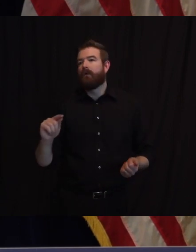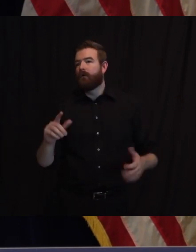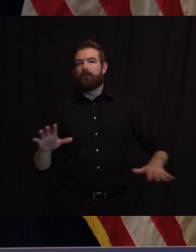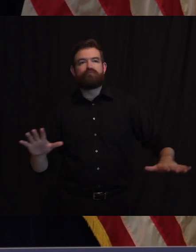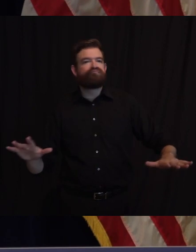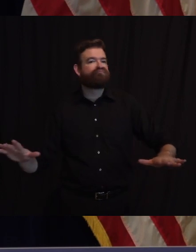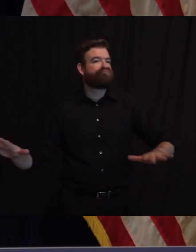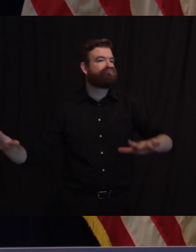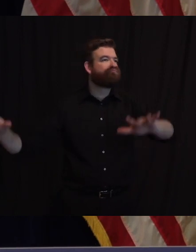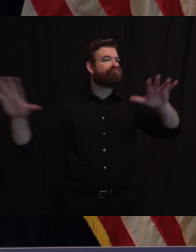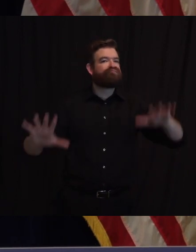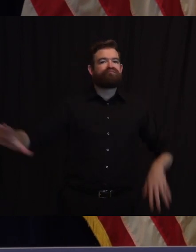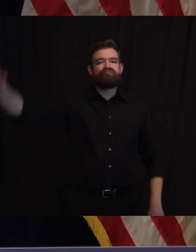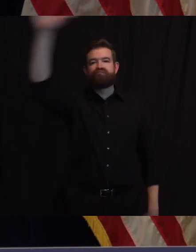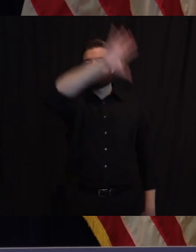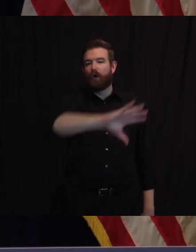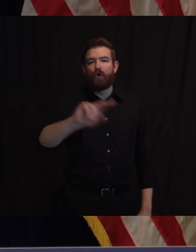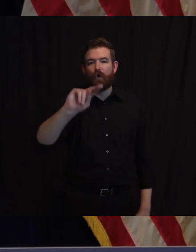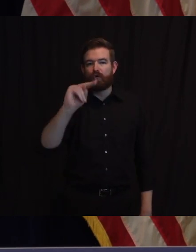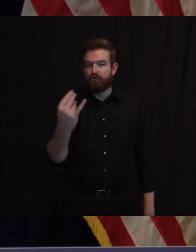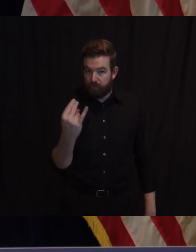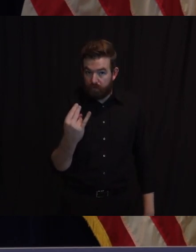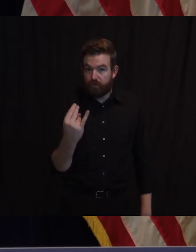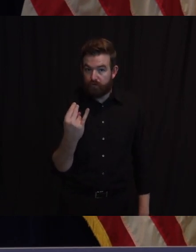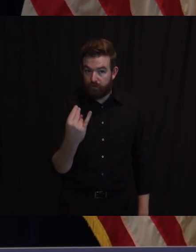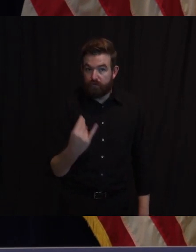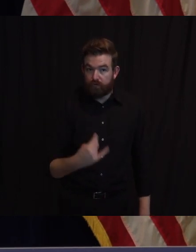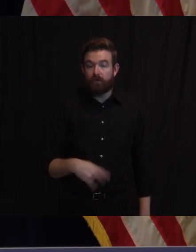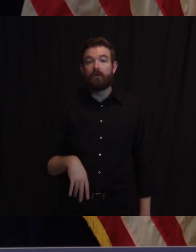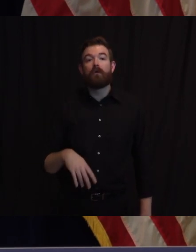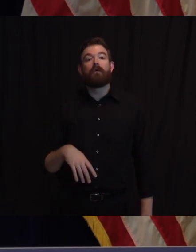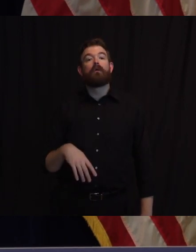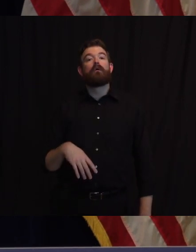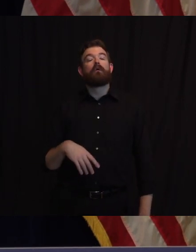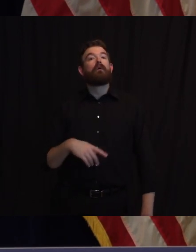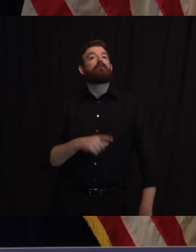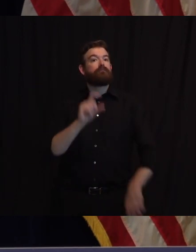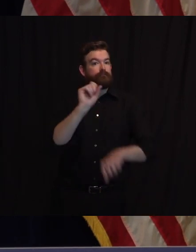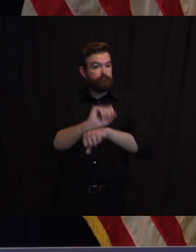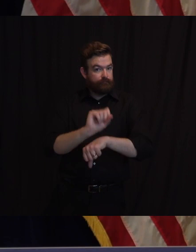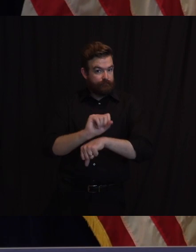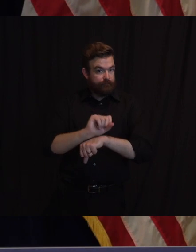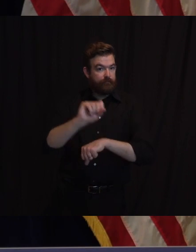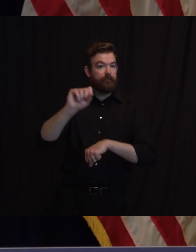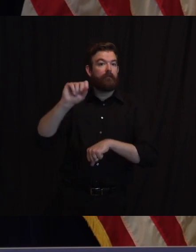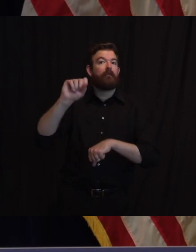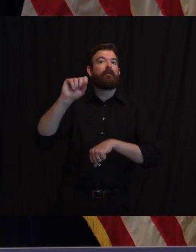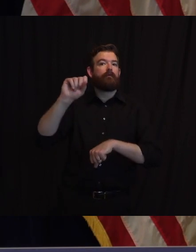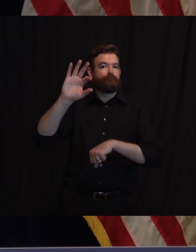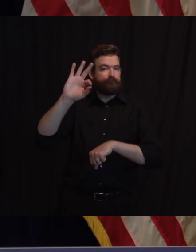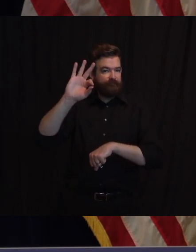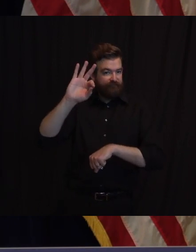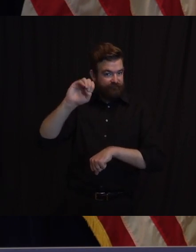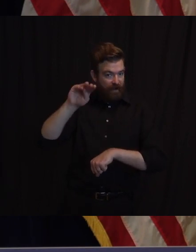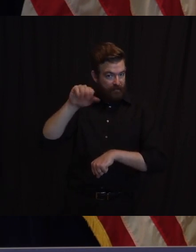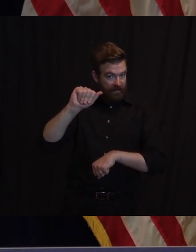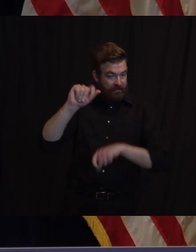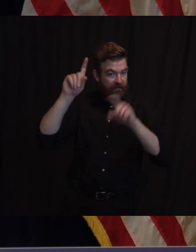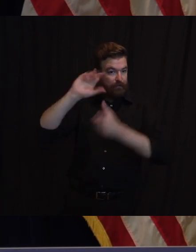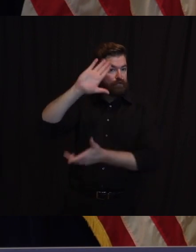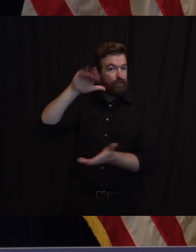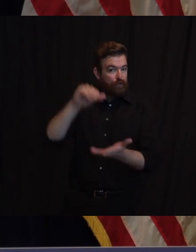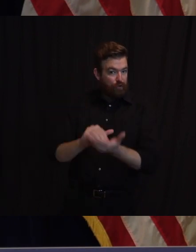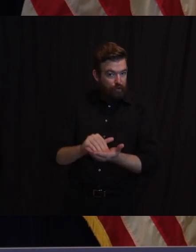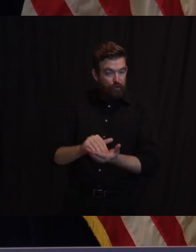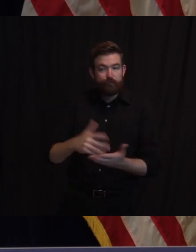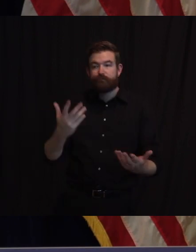state. The FEMA testing sites remain staffed by them, and there's a lot of different places they are right now. So I want to thank the